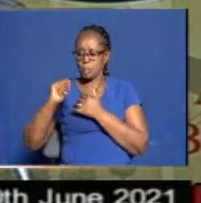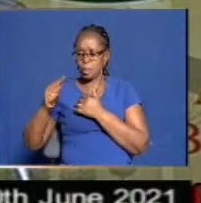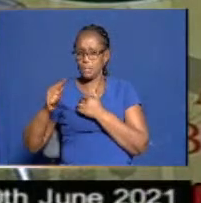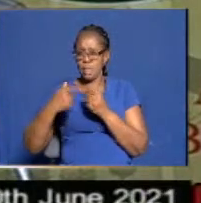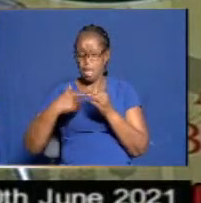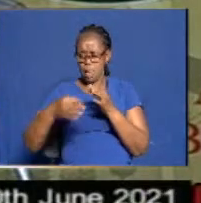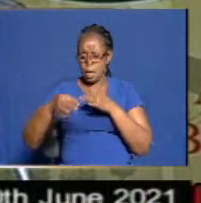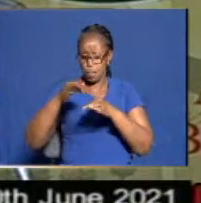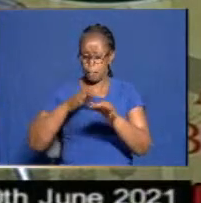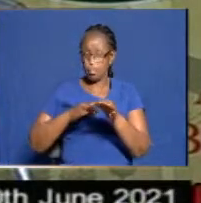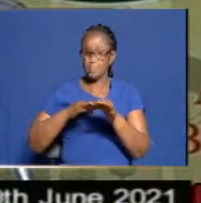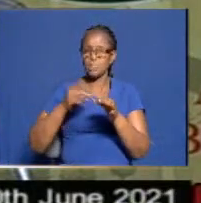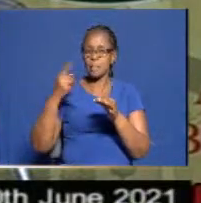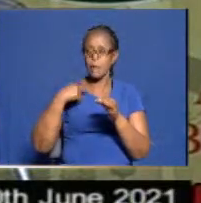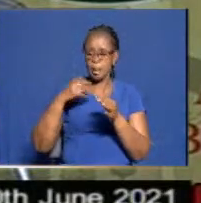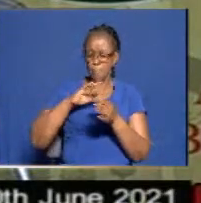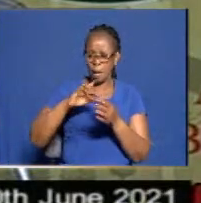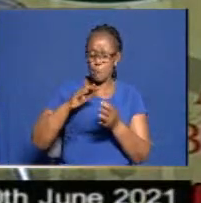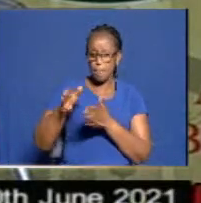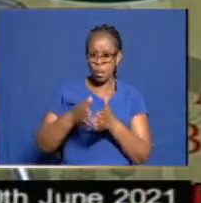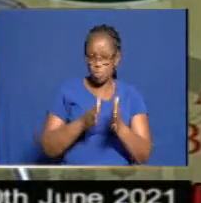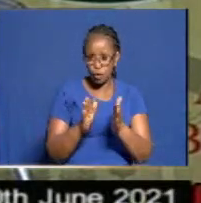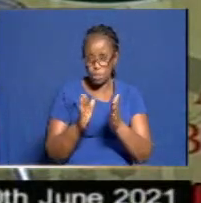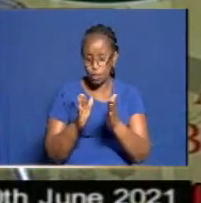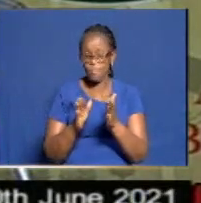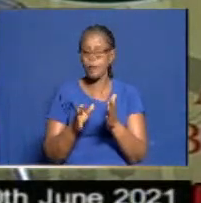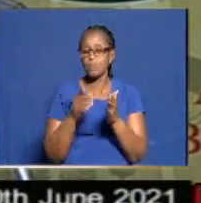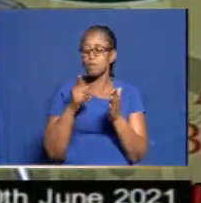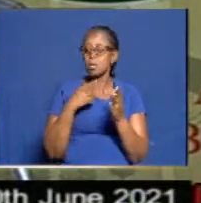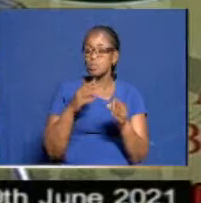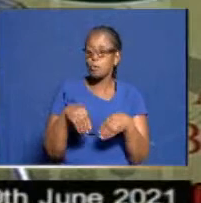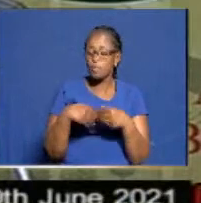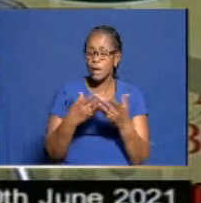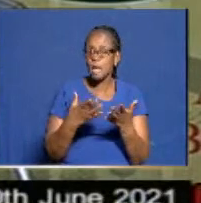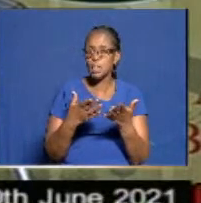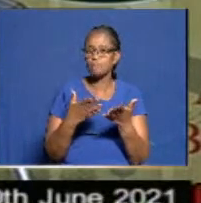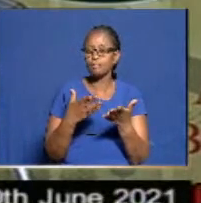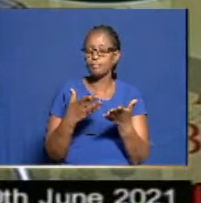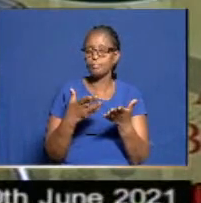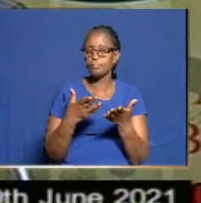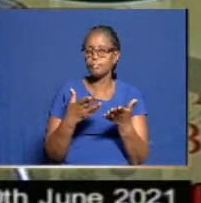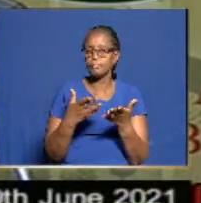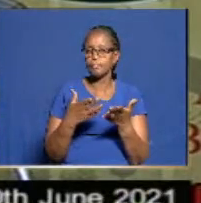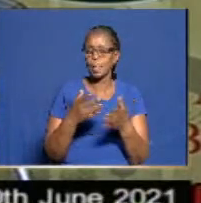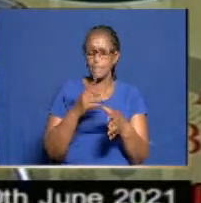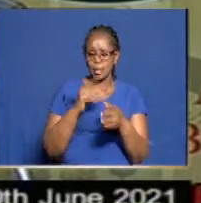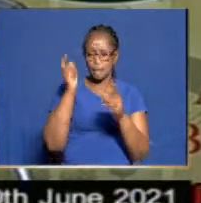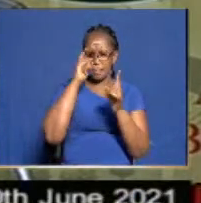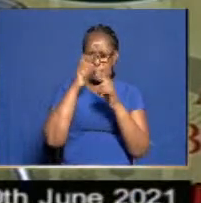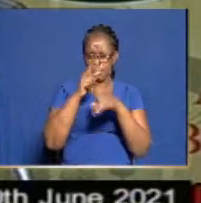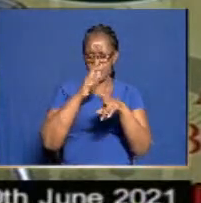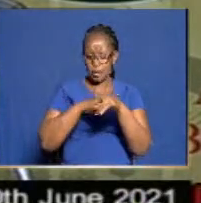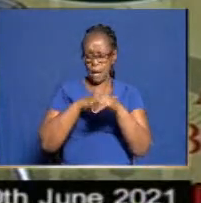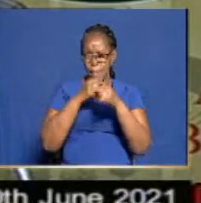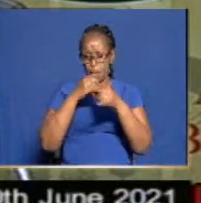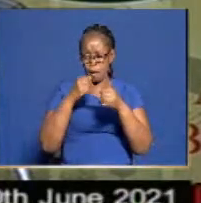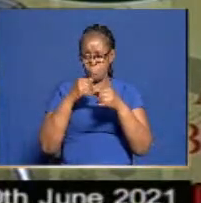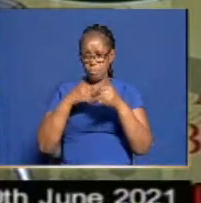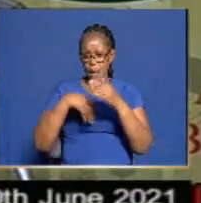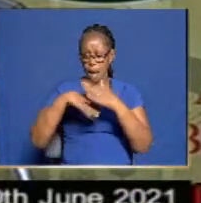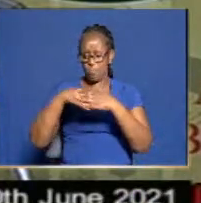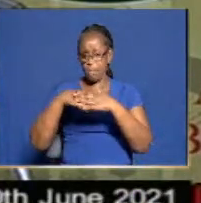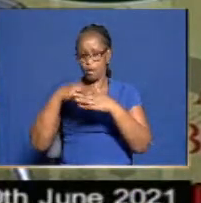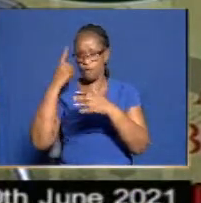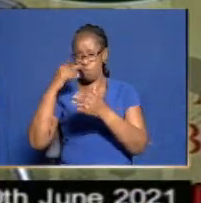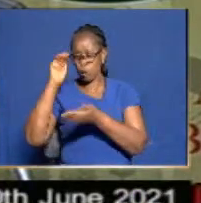reducing balance method with the straight line method, which provides definite timeline for the deductions. This will